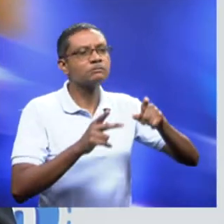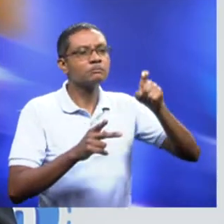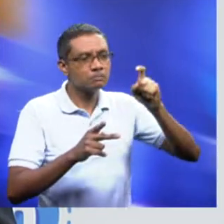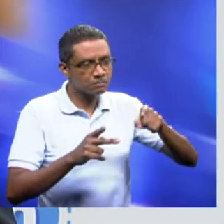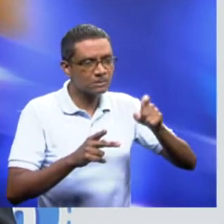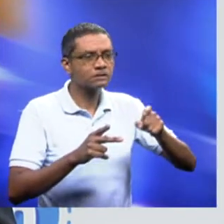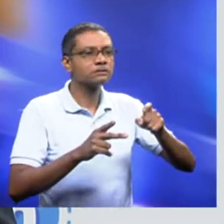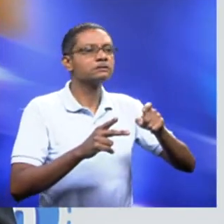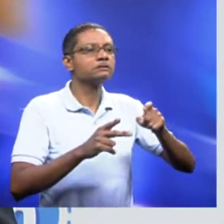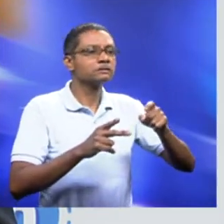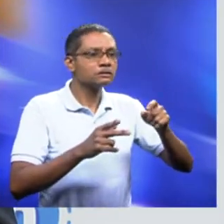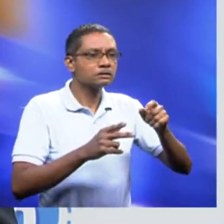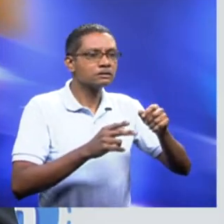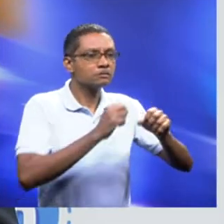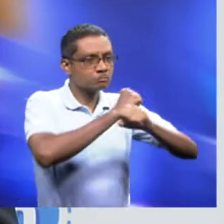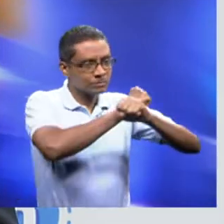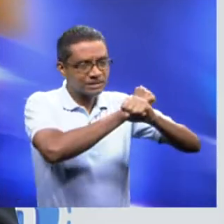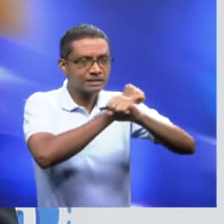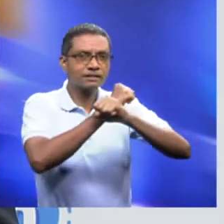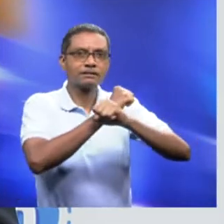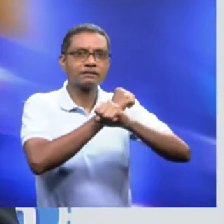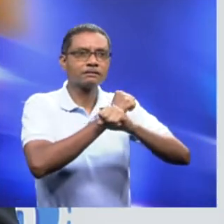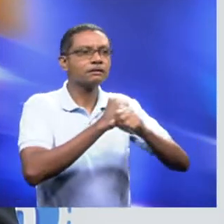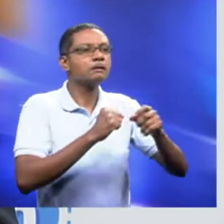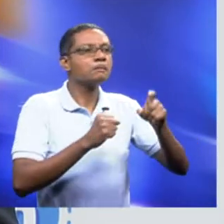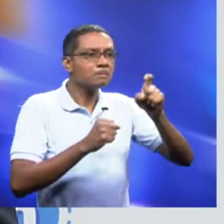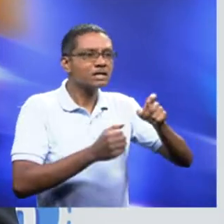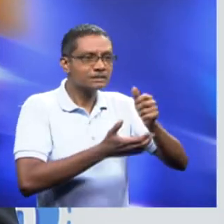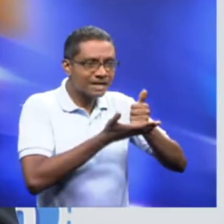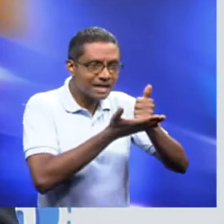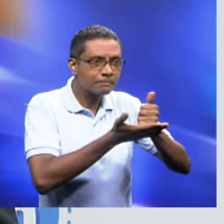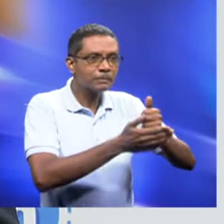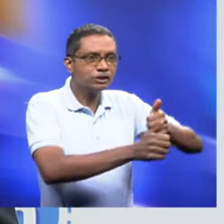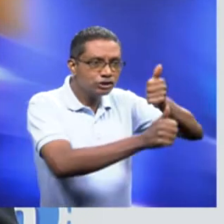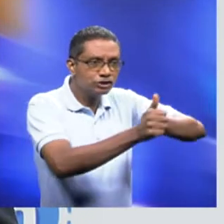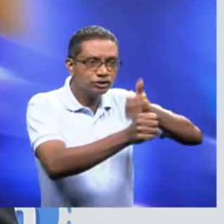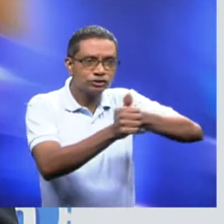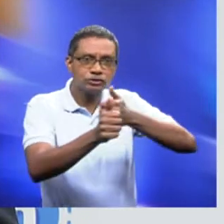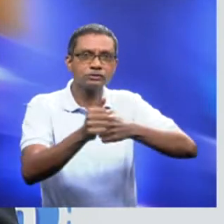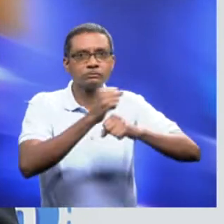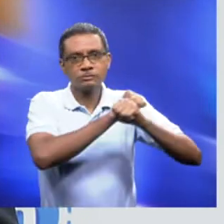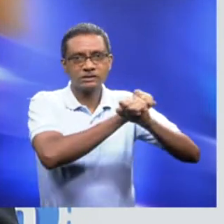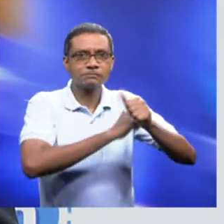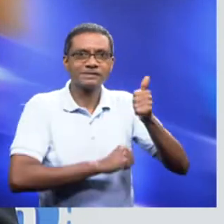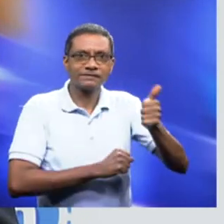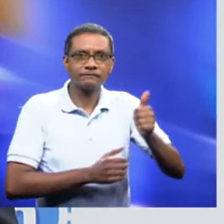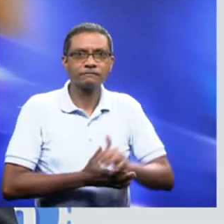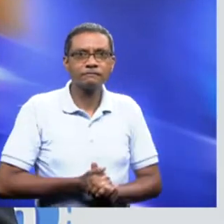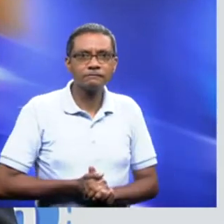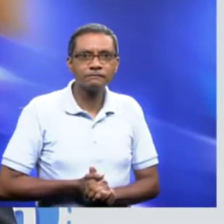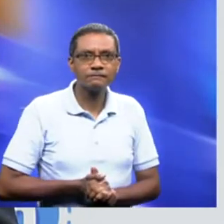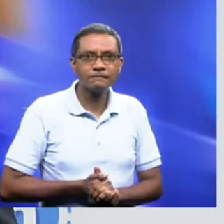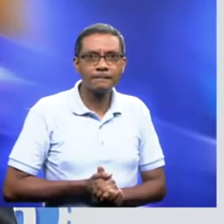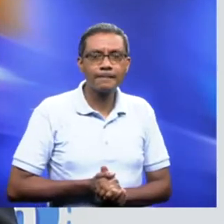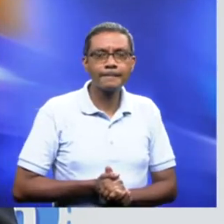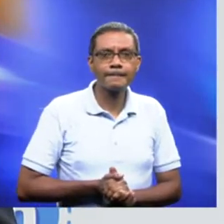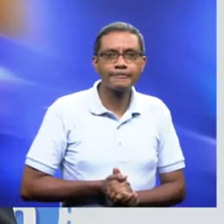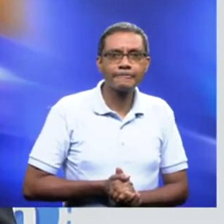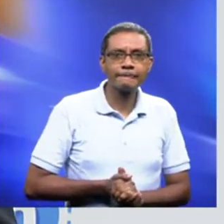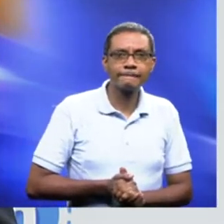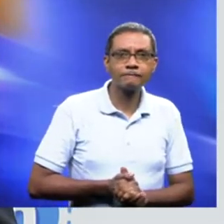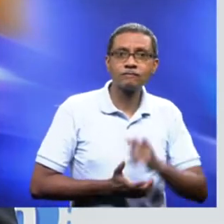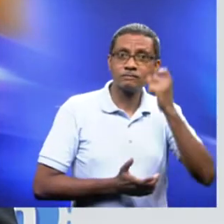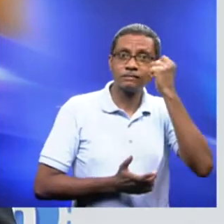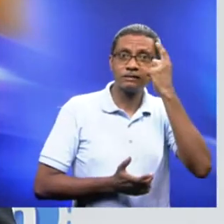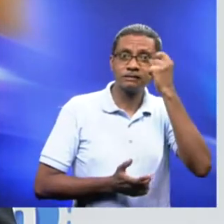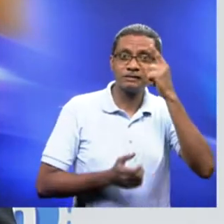individual level. One of the reasons has ultimately to do with the severe effects of